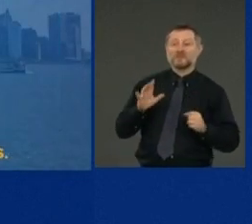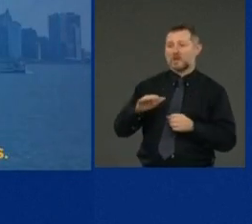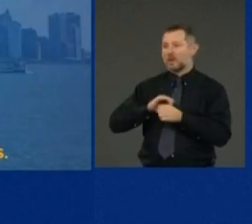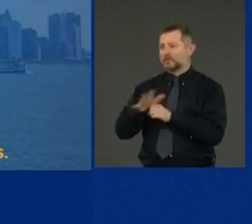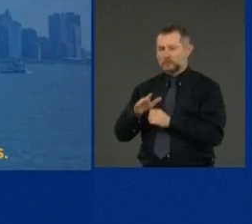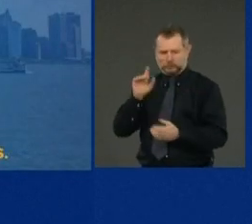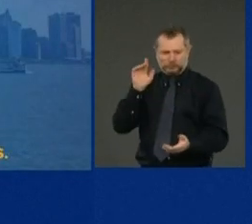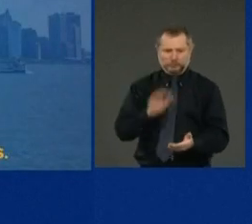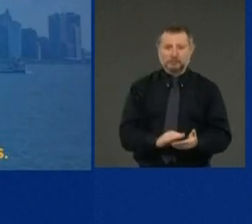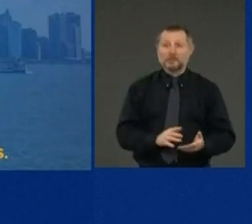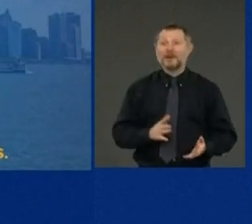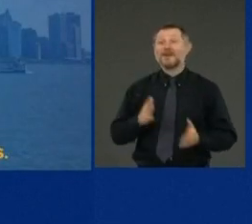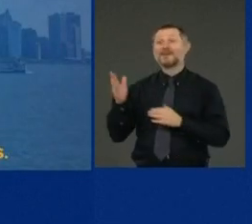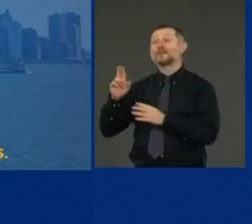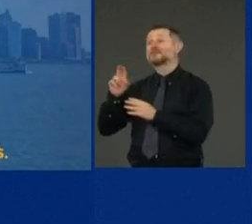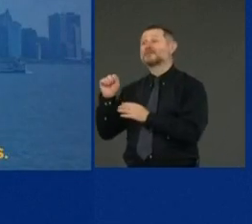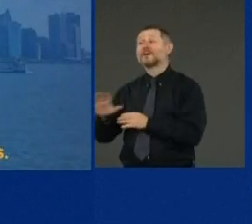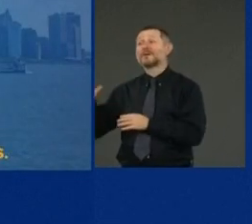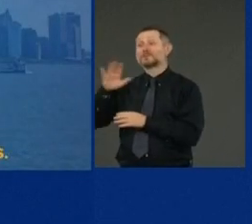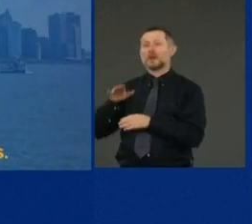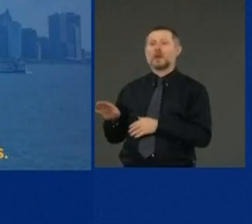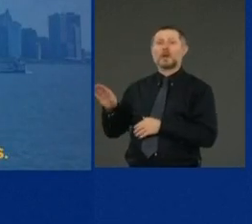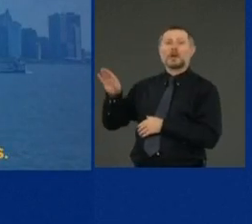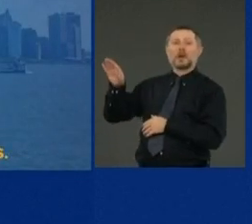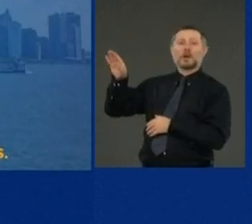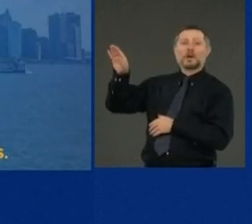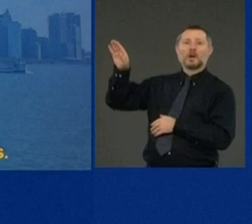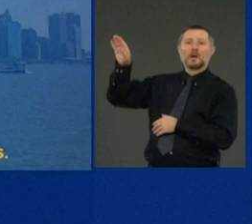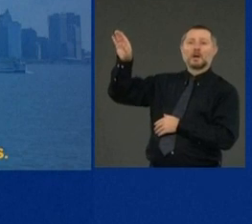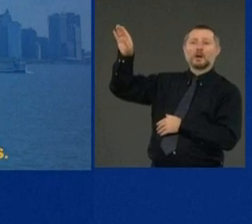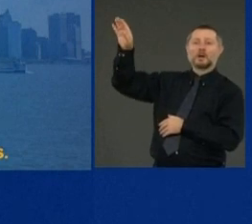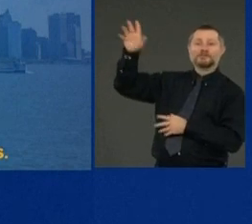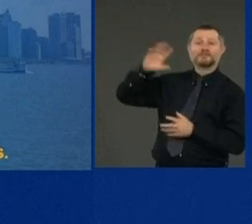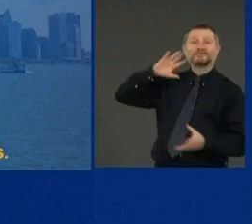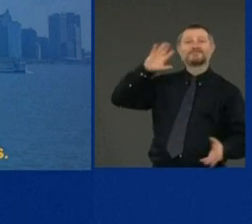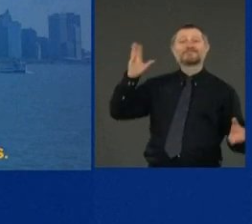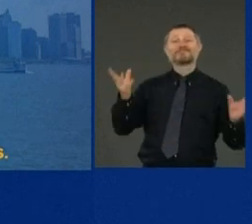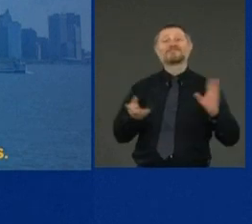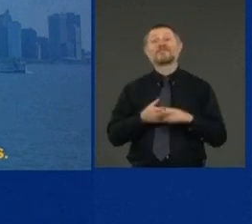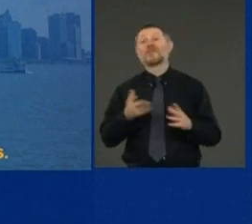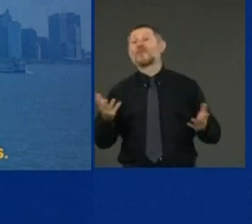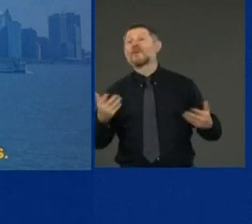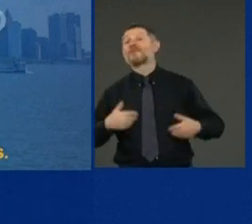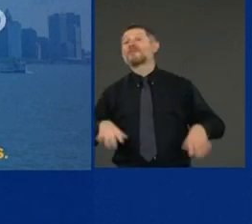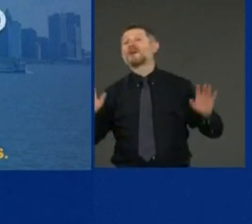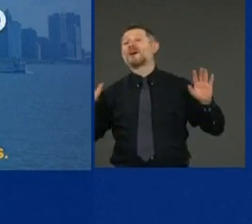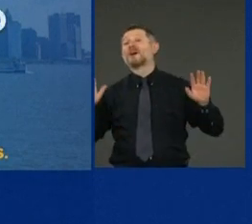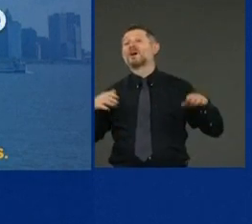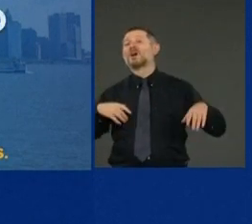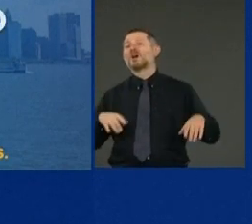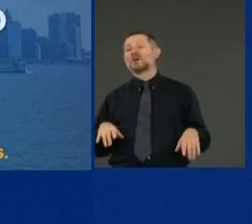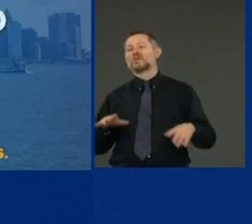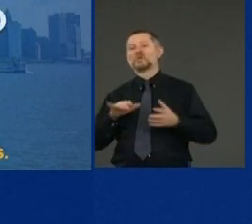of the nation, it's going up. At the end of the day, New York tough